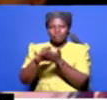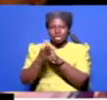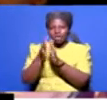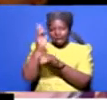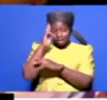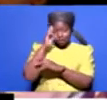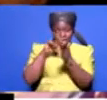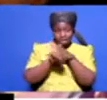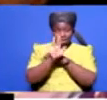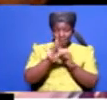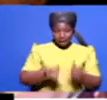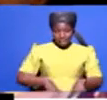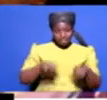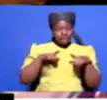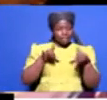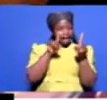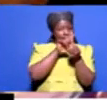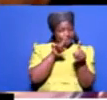Everything seemed aligned to